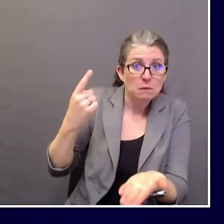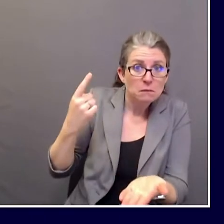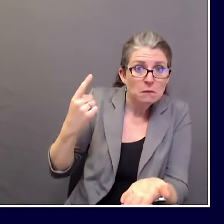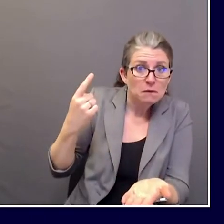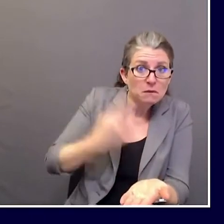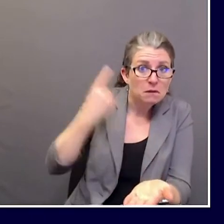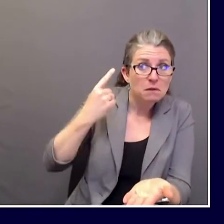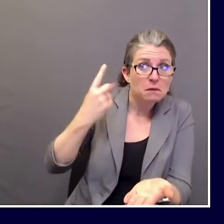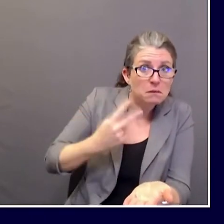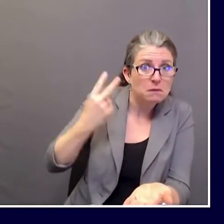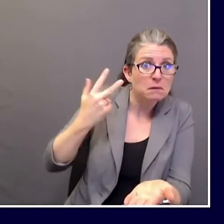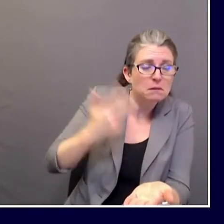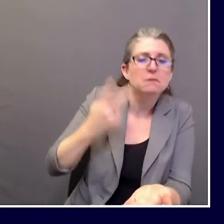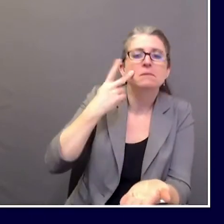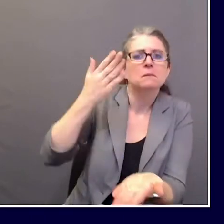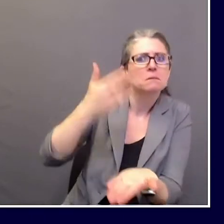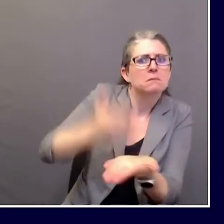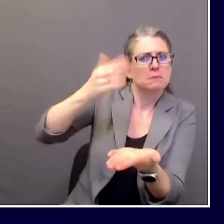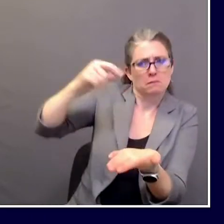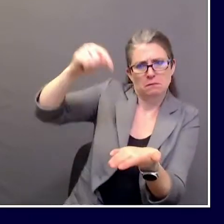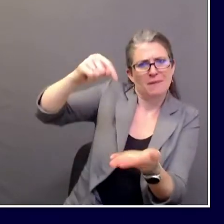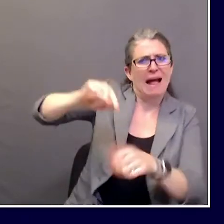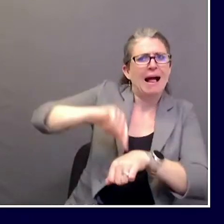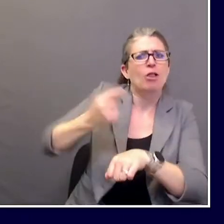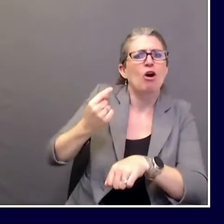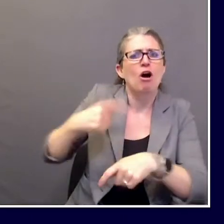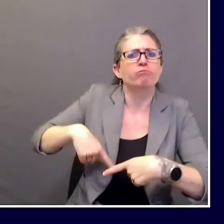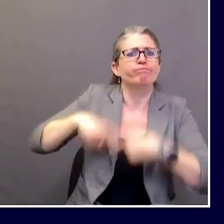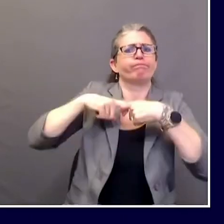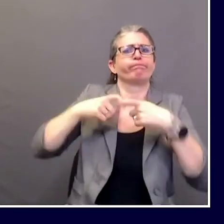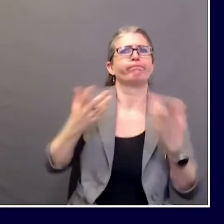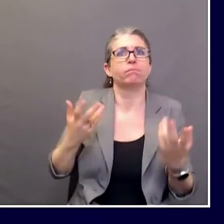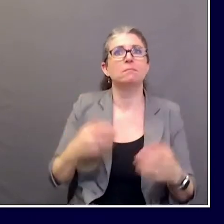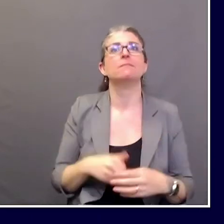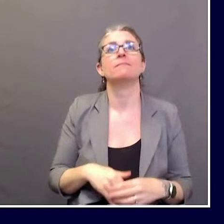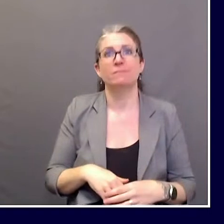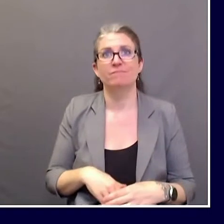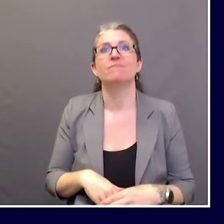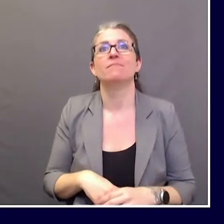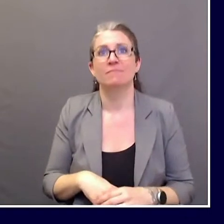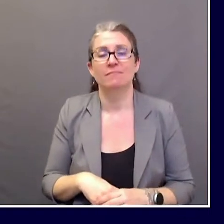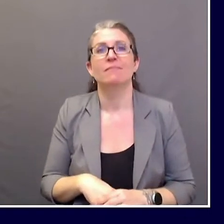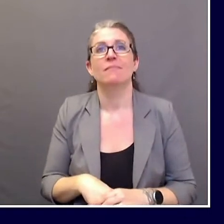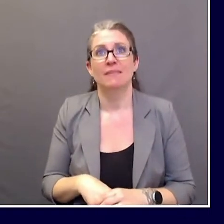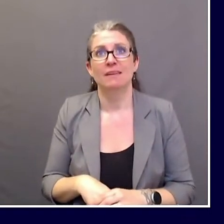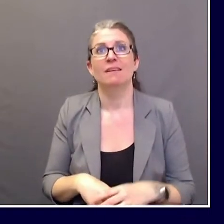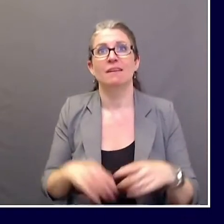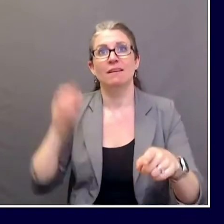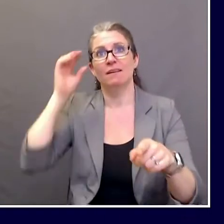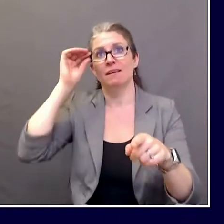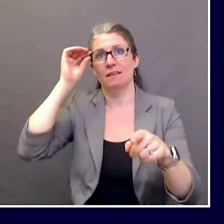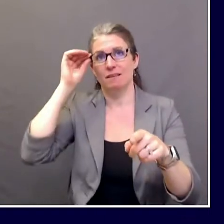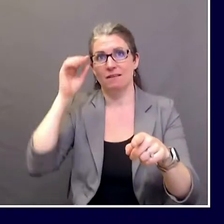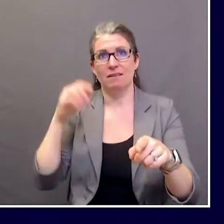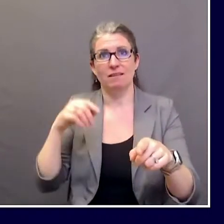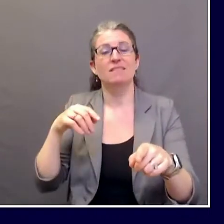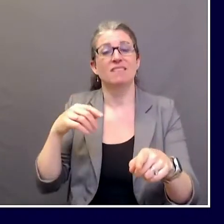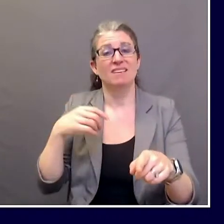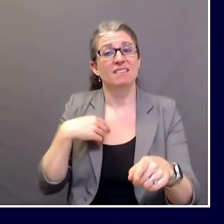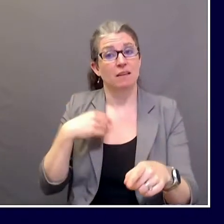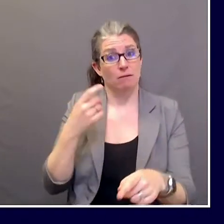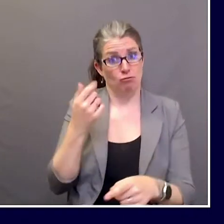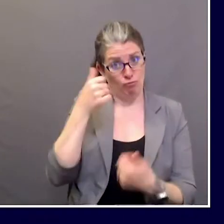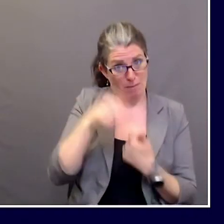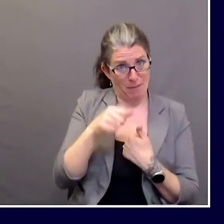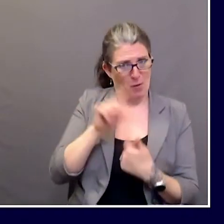has noted, as a state for our allocation, we only received 2,500 doses. Next week, the allocation